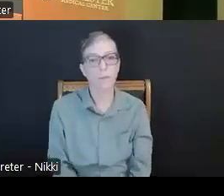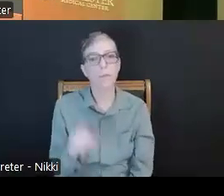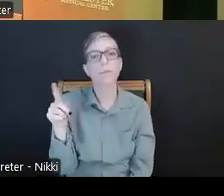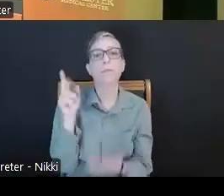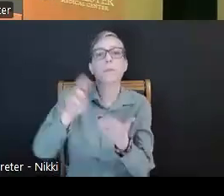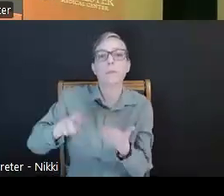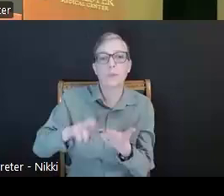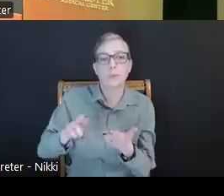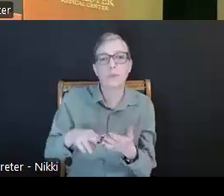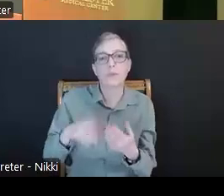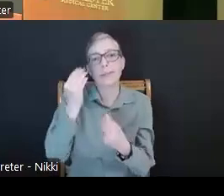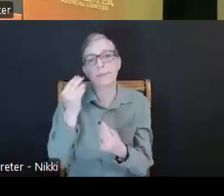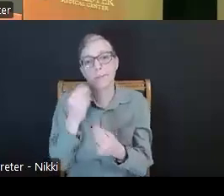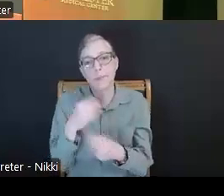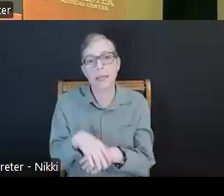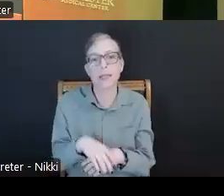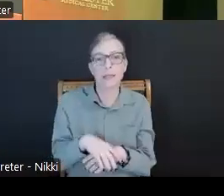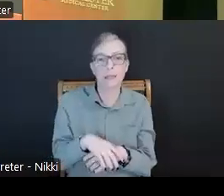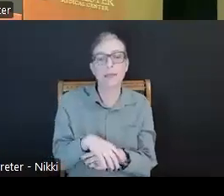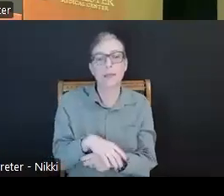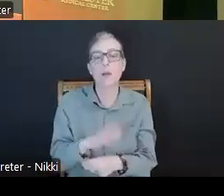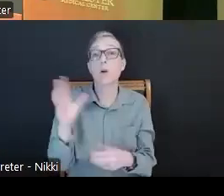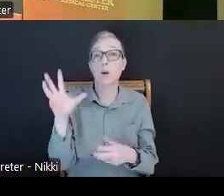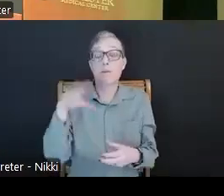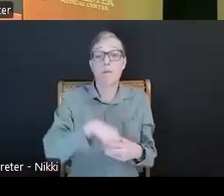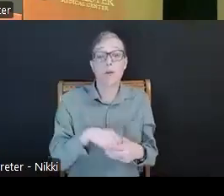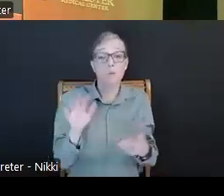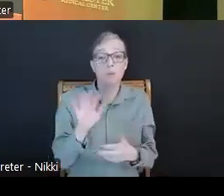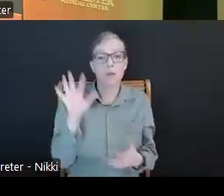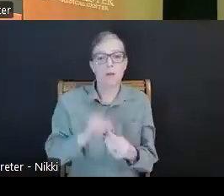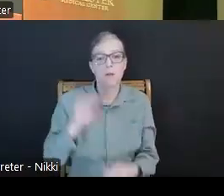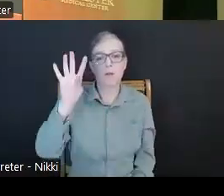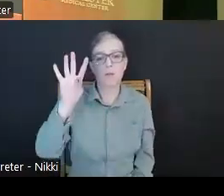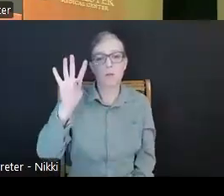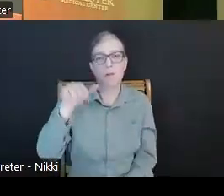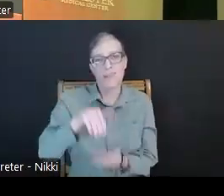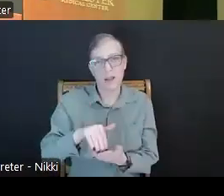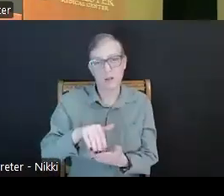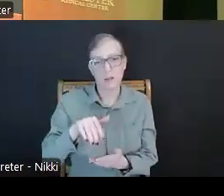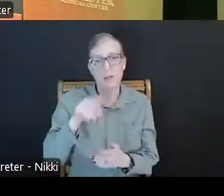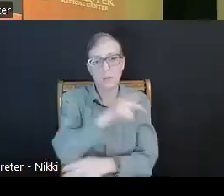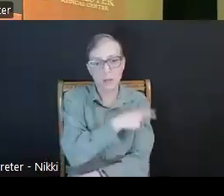It involves about 4,000 participants, all adults admitted with heart failure into the adult inpatient units at